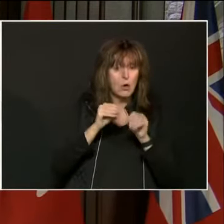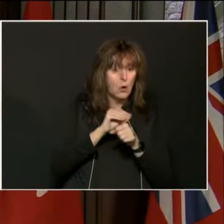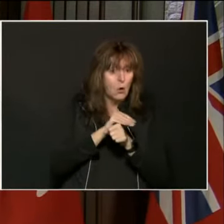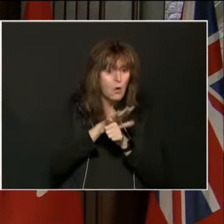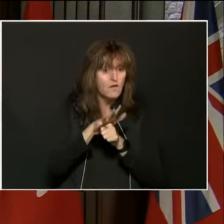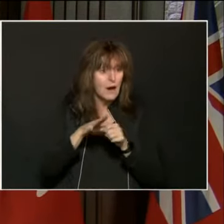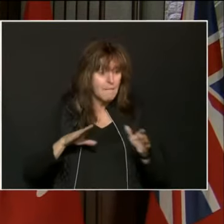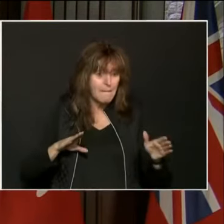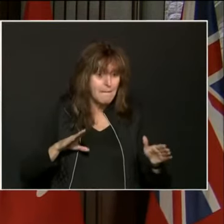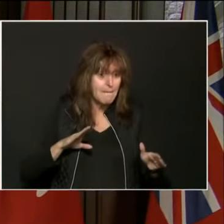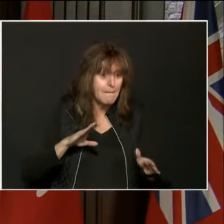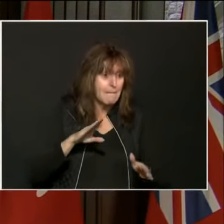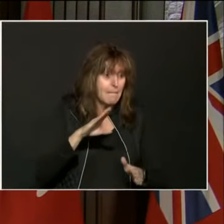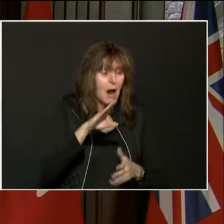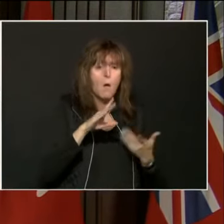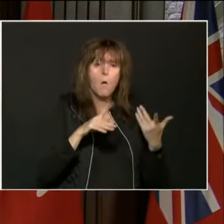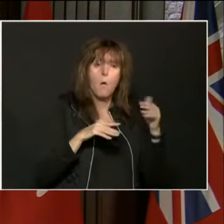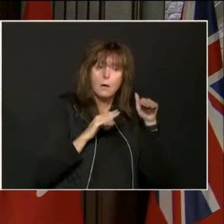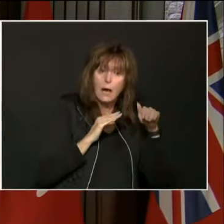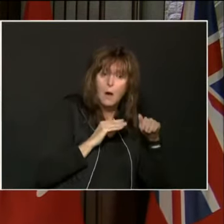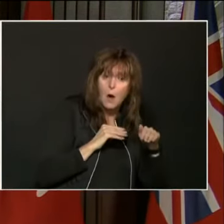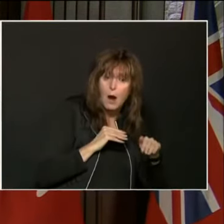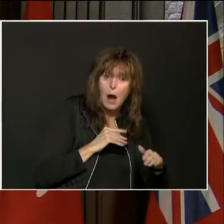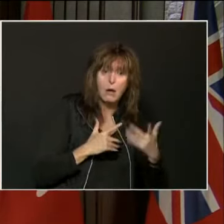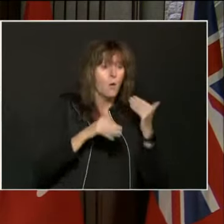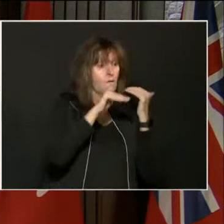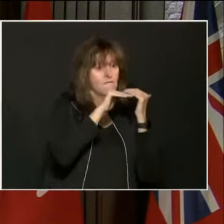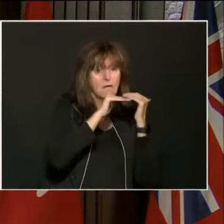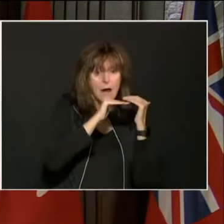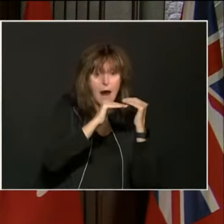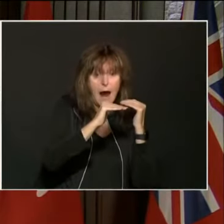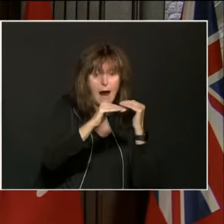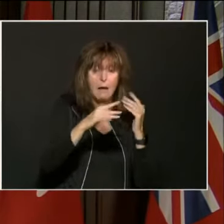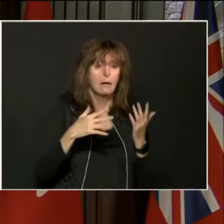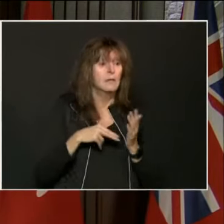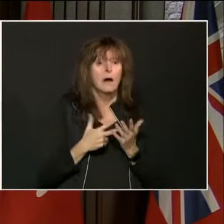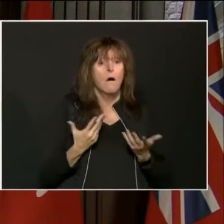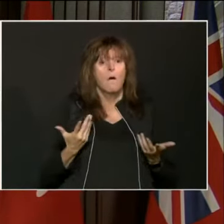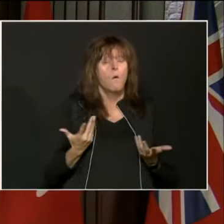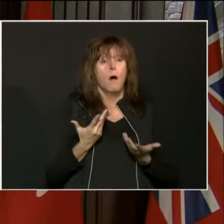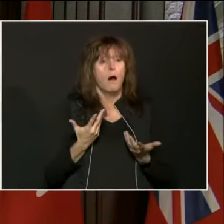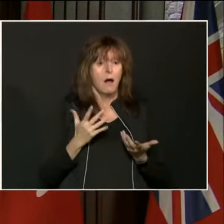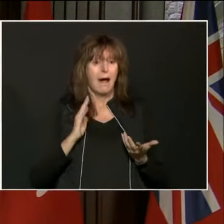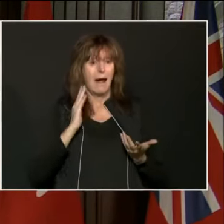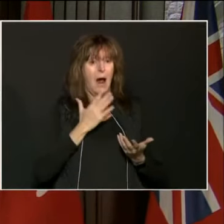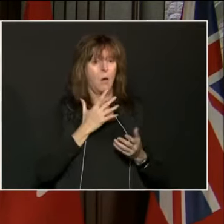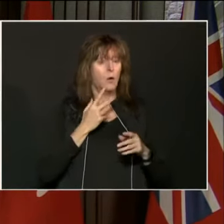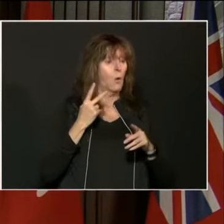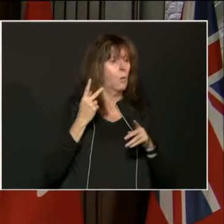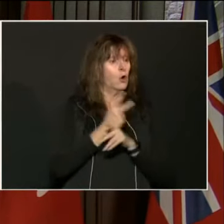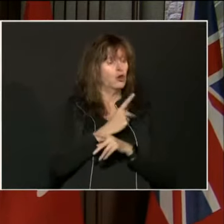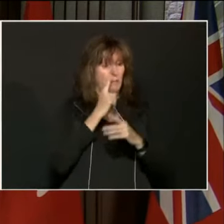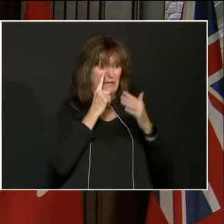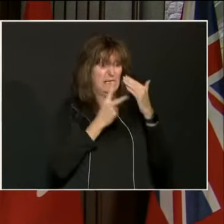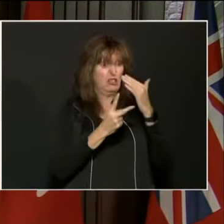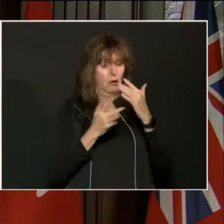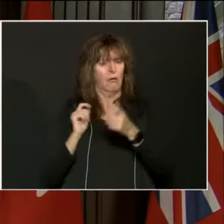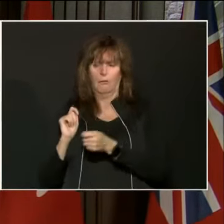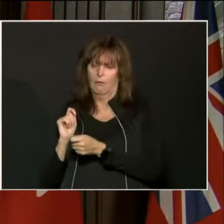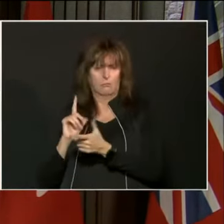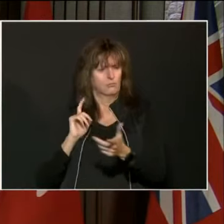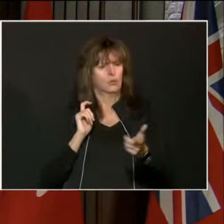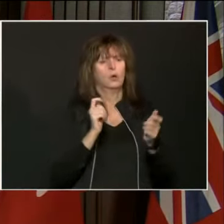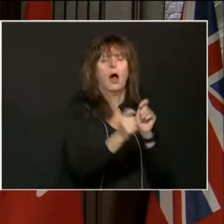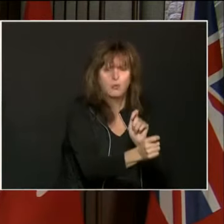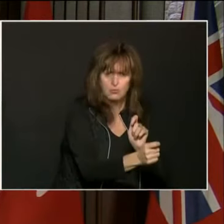start to flatten now, that's essentially sort of changing what our worst case looks like. And so although if we got back onto the same